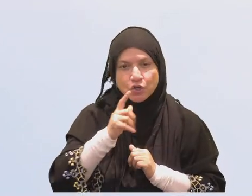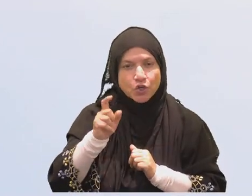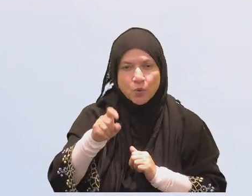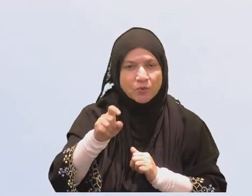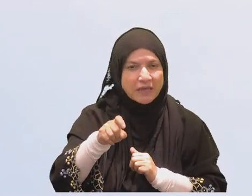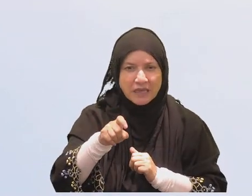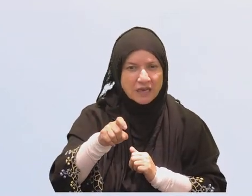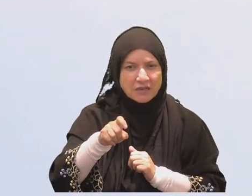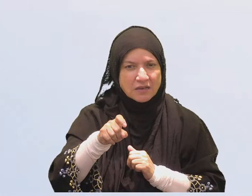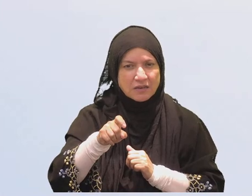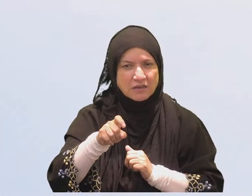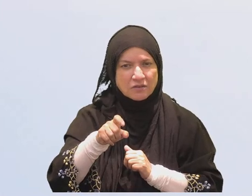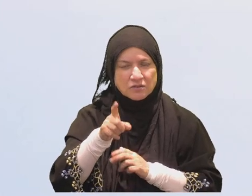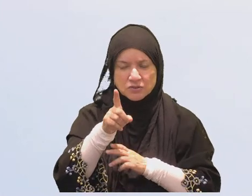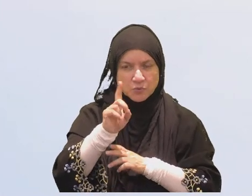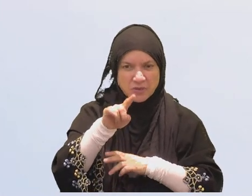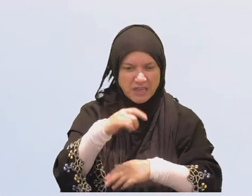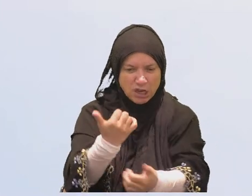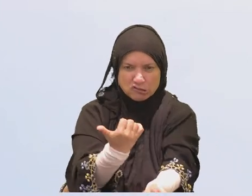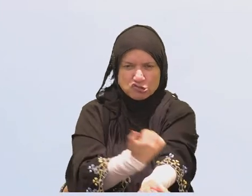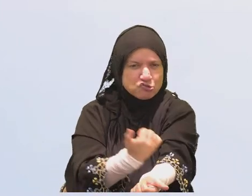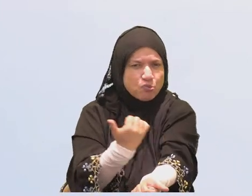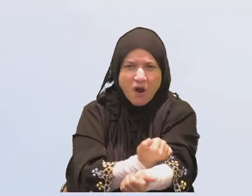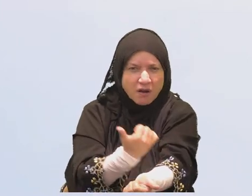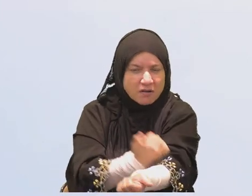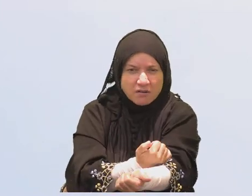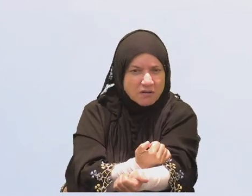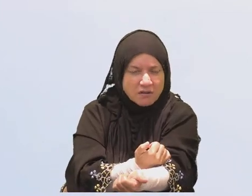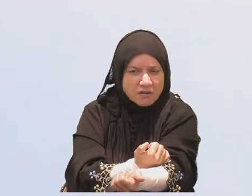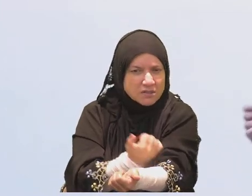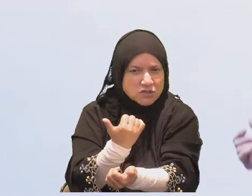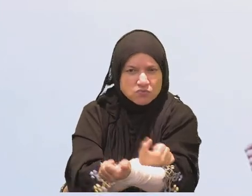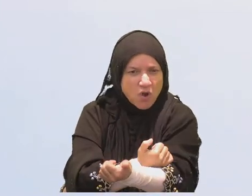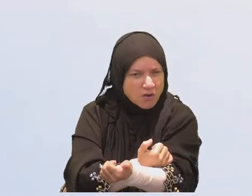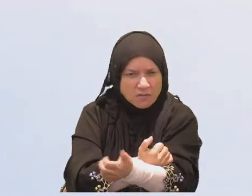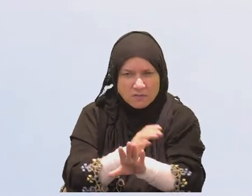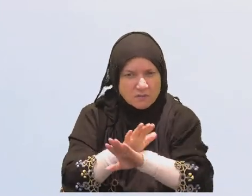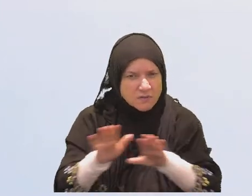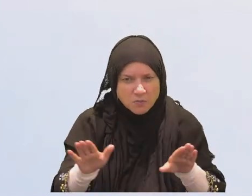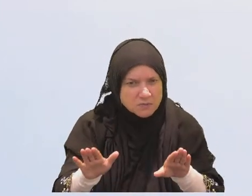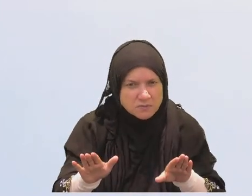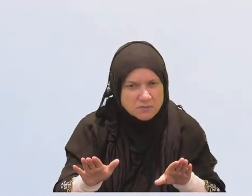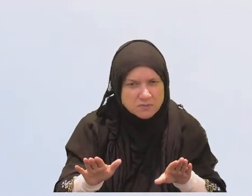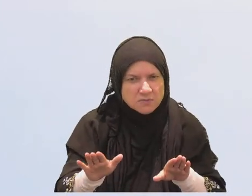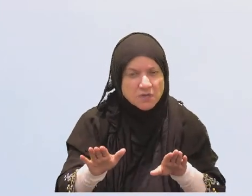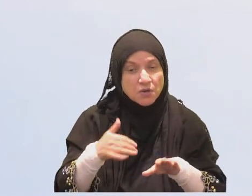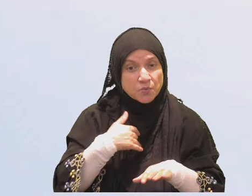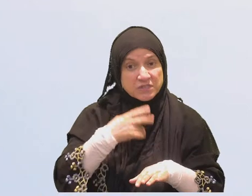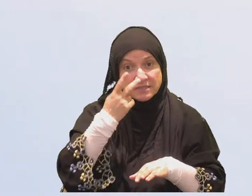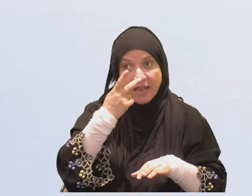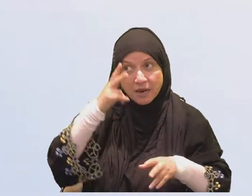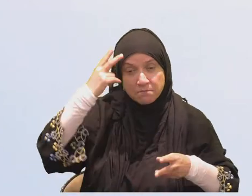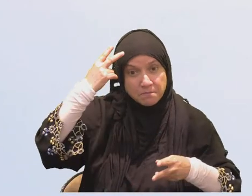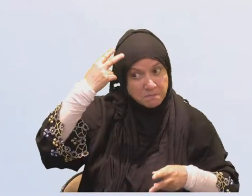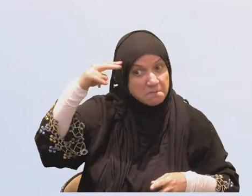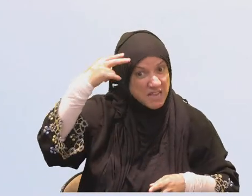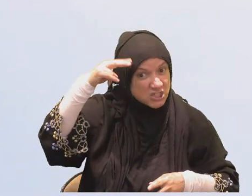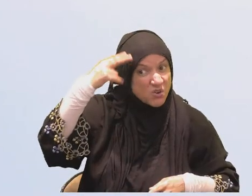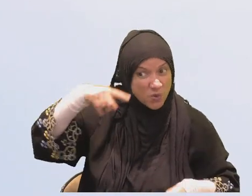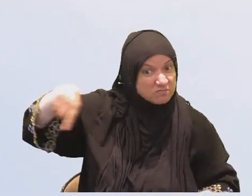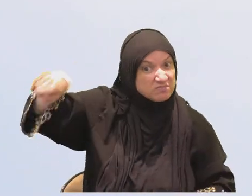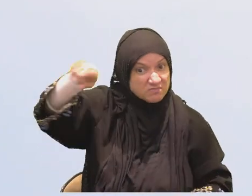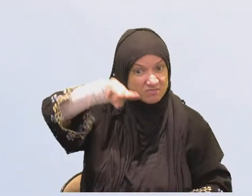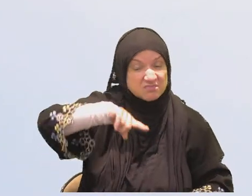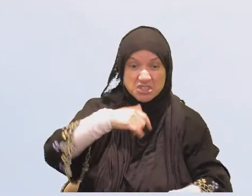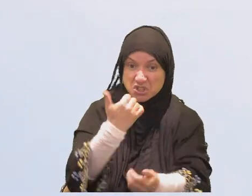We talk about the violence of drug cartels in Mexico. These cartels, they're so violent.